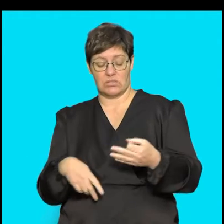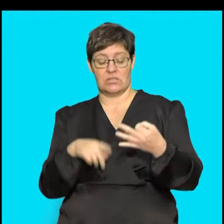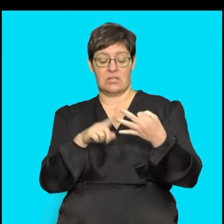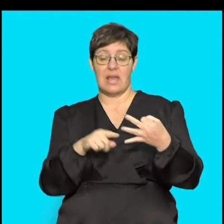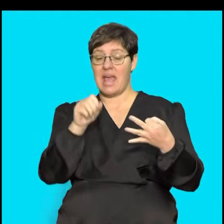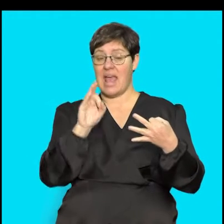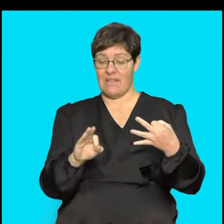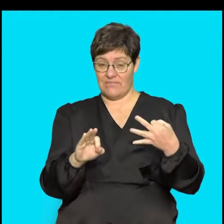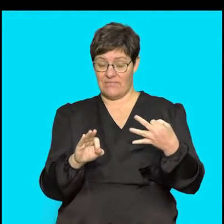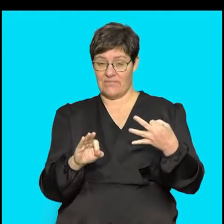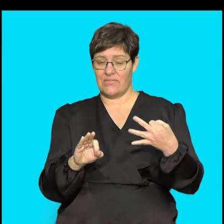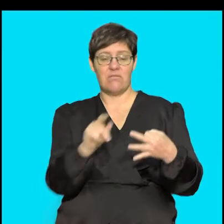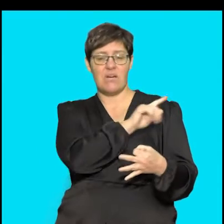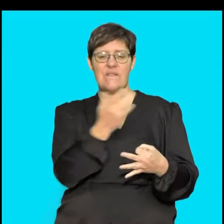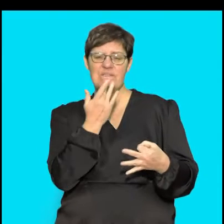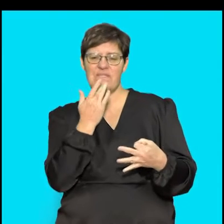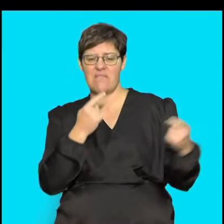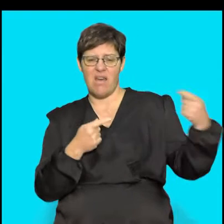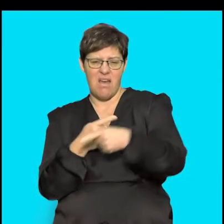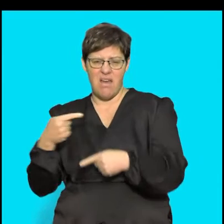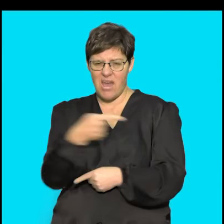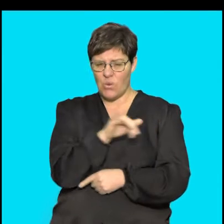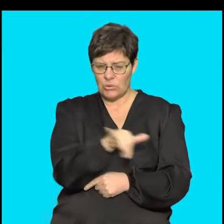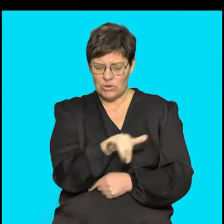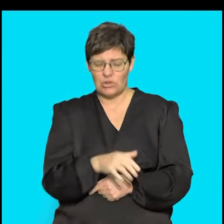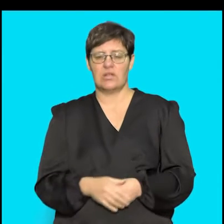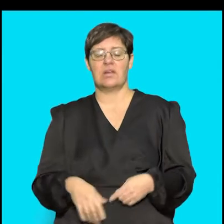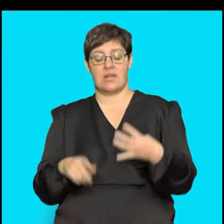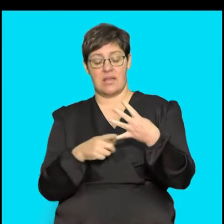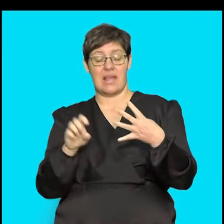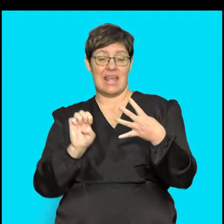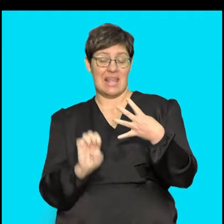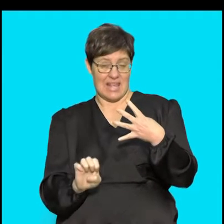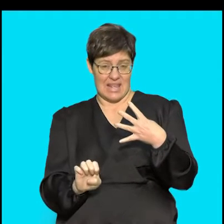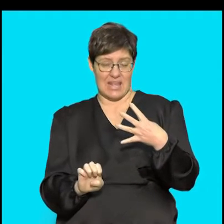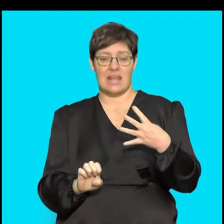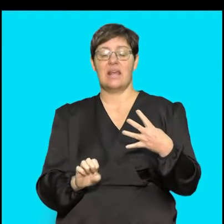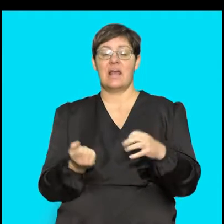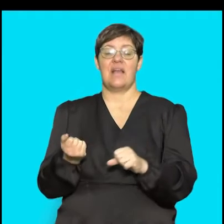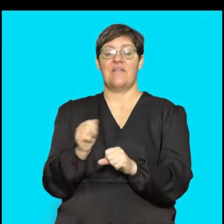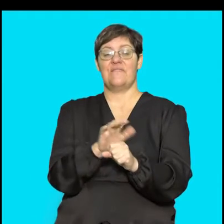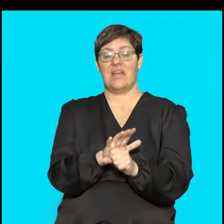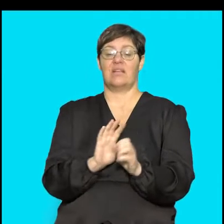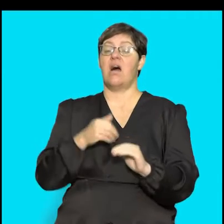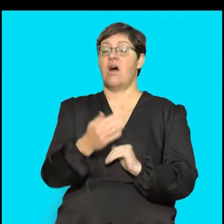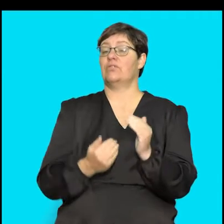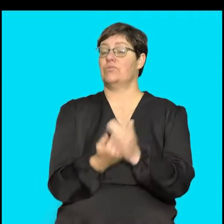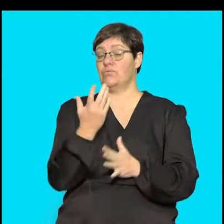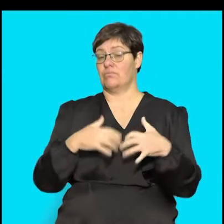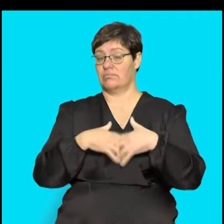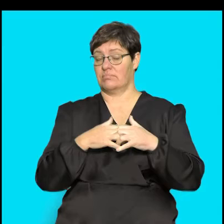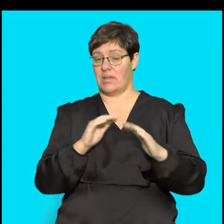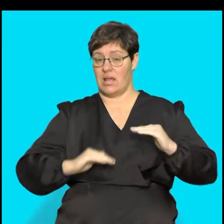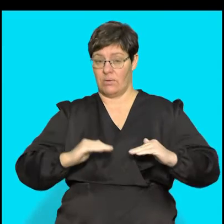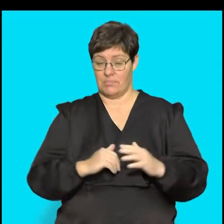response, the F is which side or which reaction will be favored, and the E is the effect after